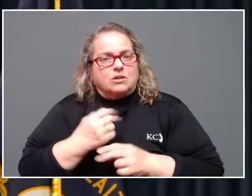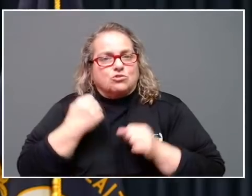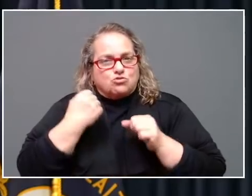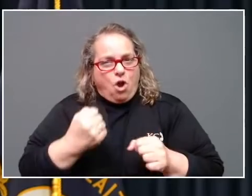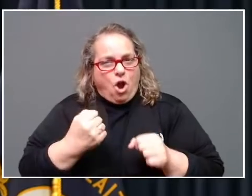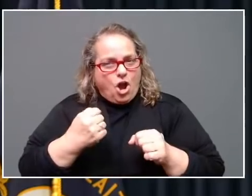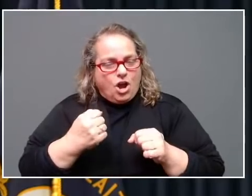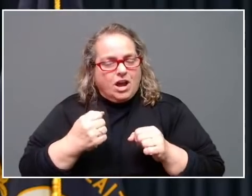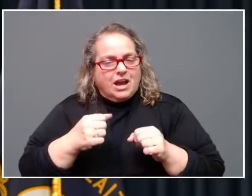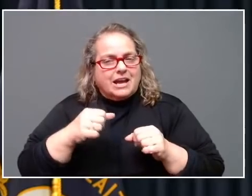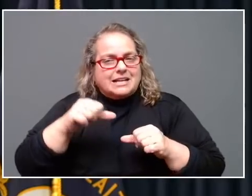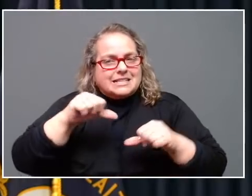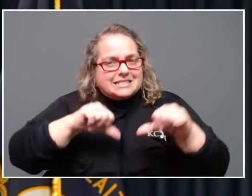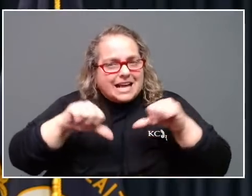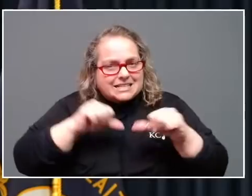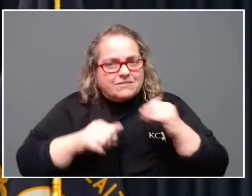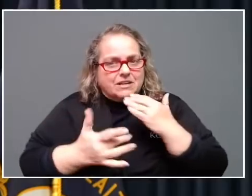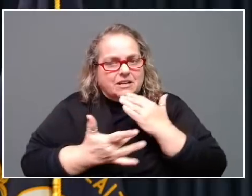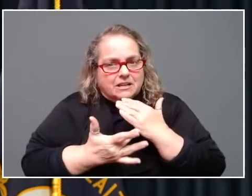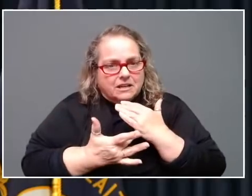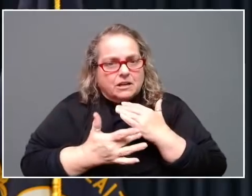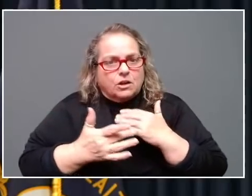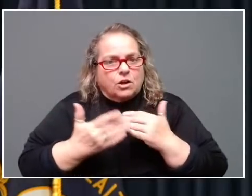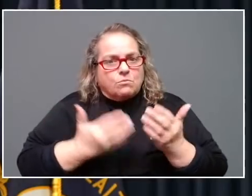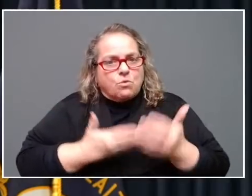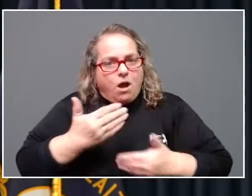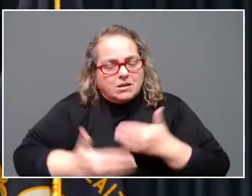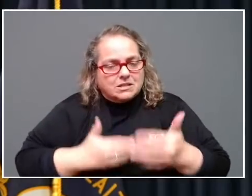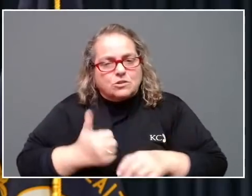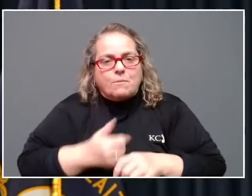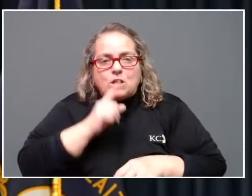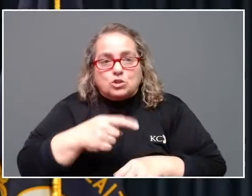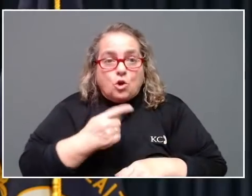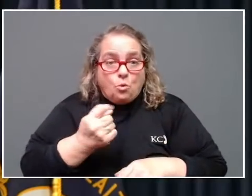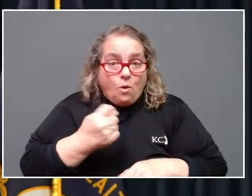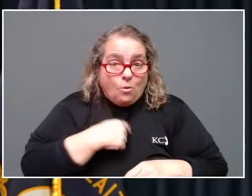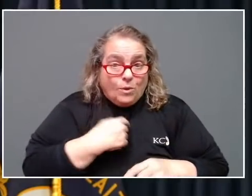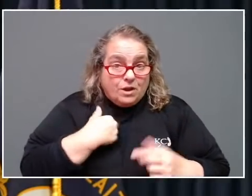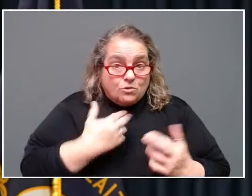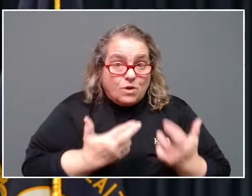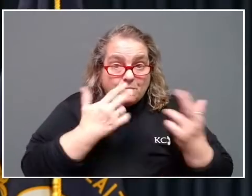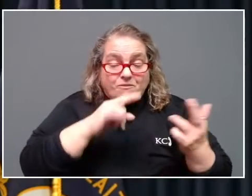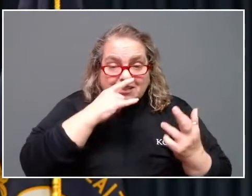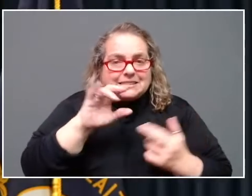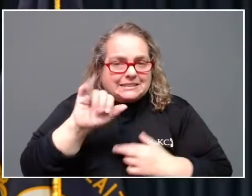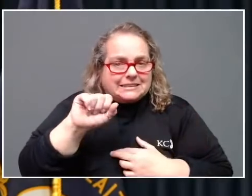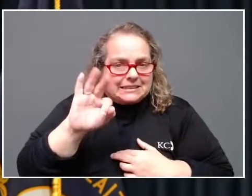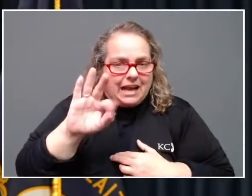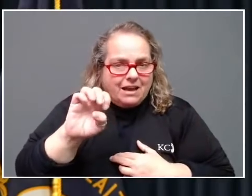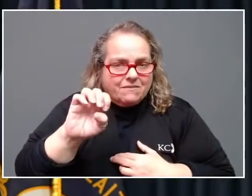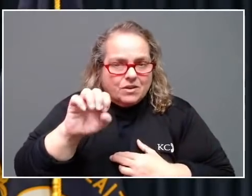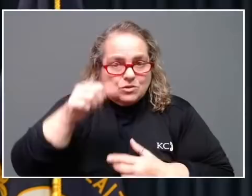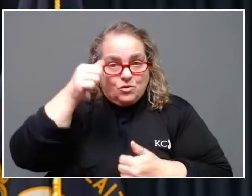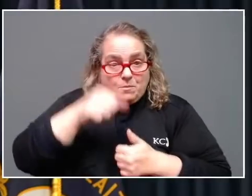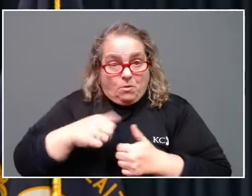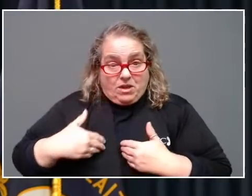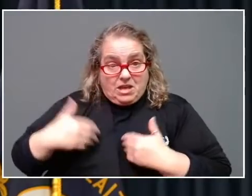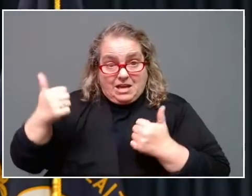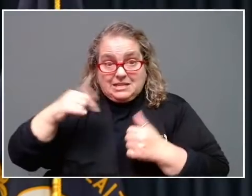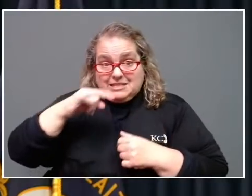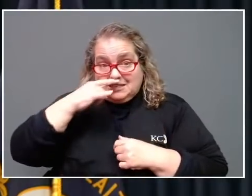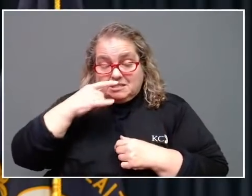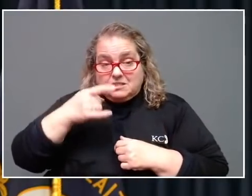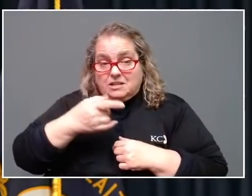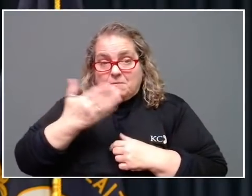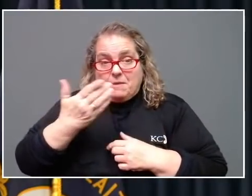to make sure that what we recommend for the kids is safe. And so remember, the youngest children are probably at the